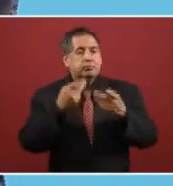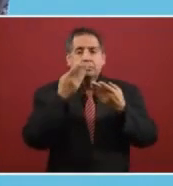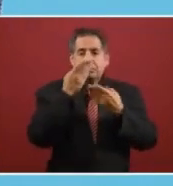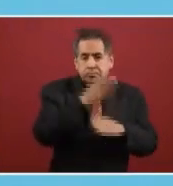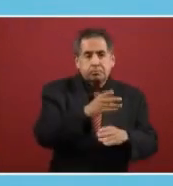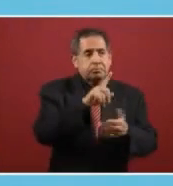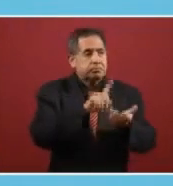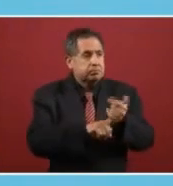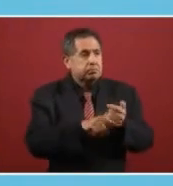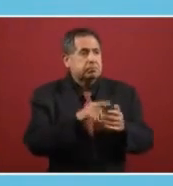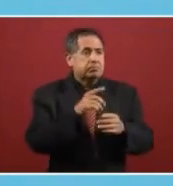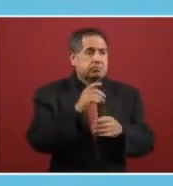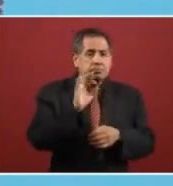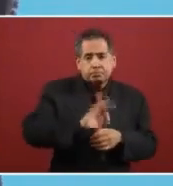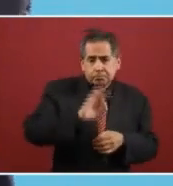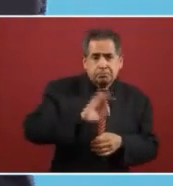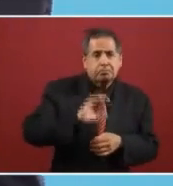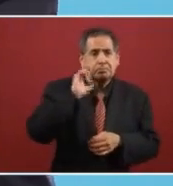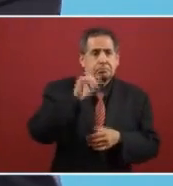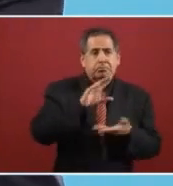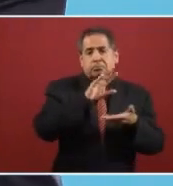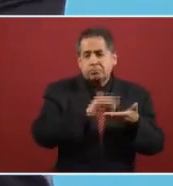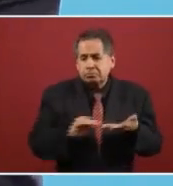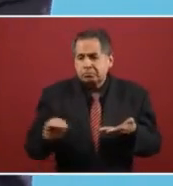No video commissions.